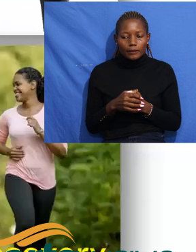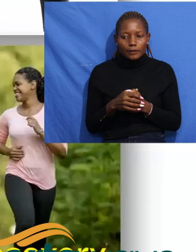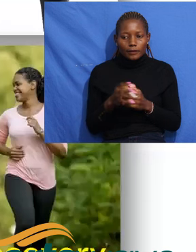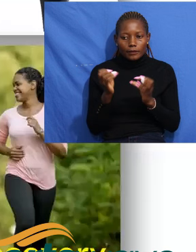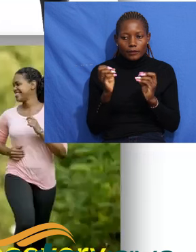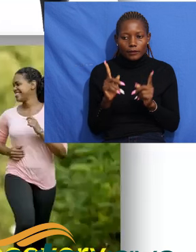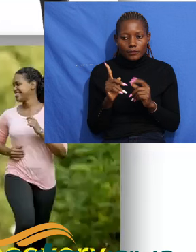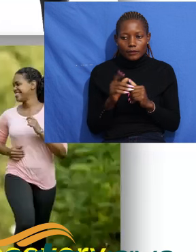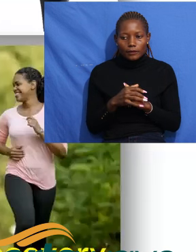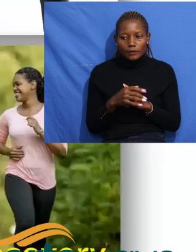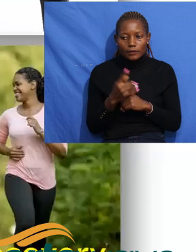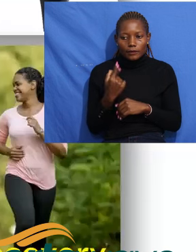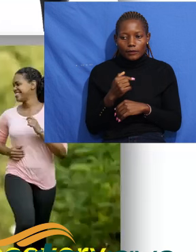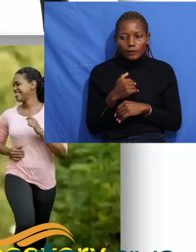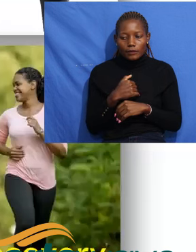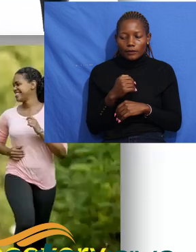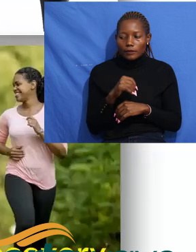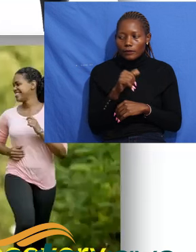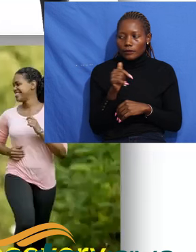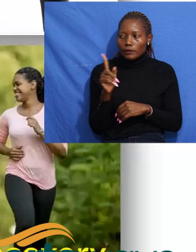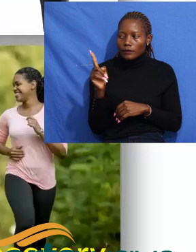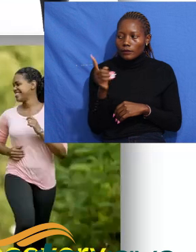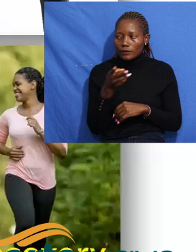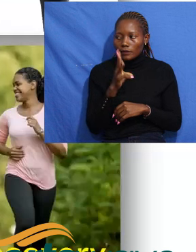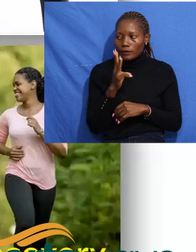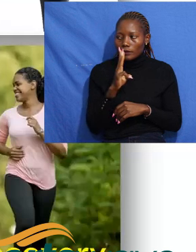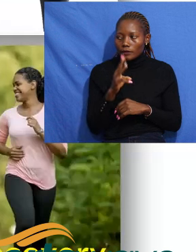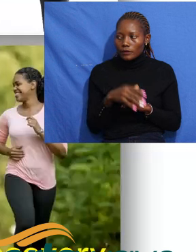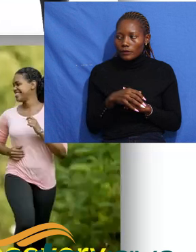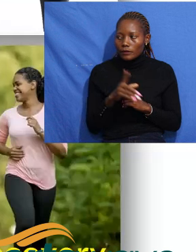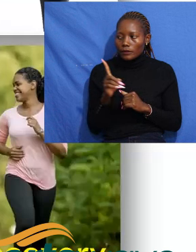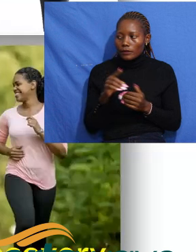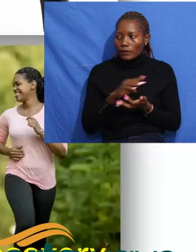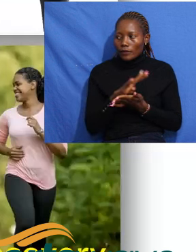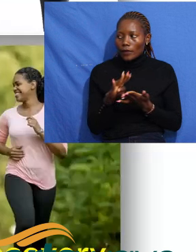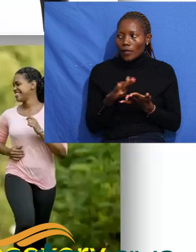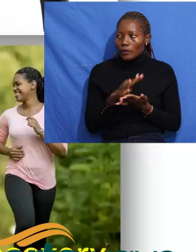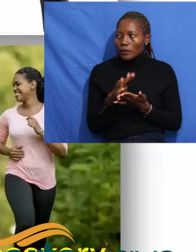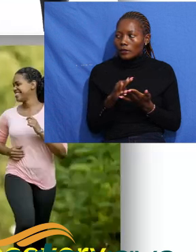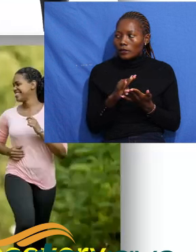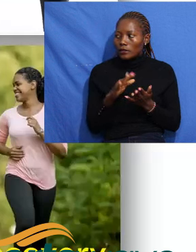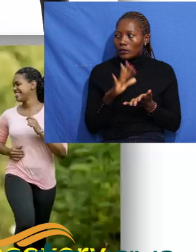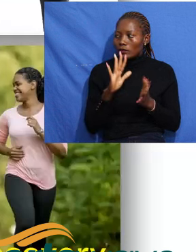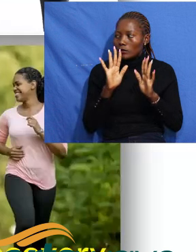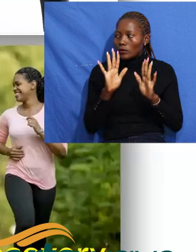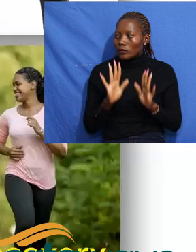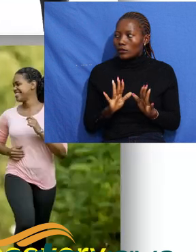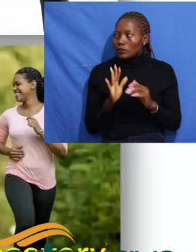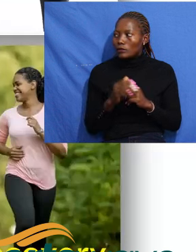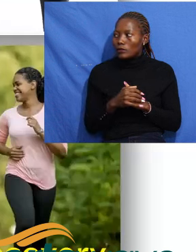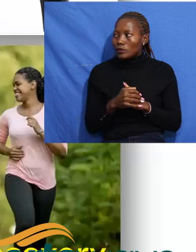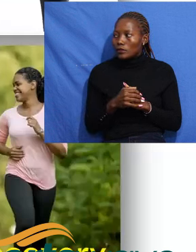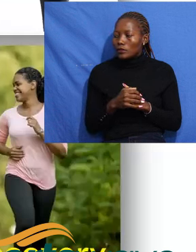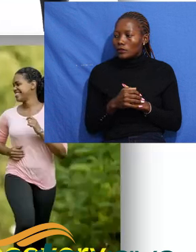Okay, these are hydration, nutrition, sleep. These are the most basic but most important recovery